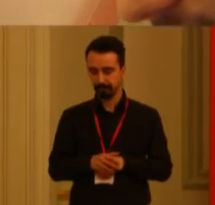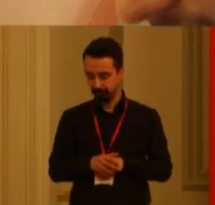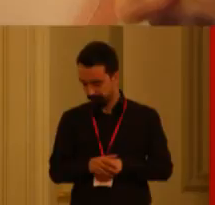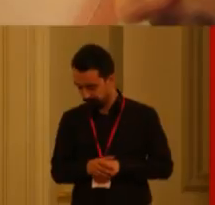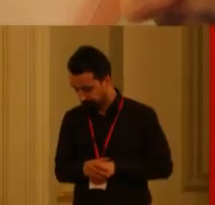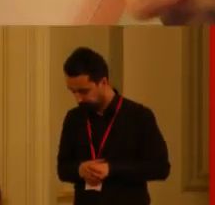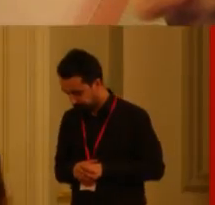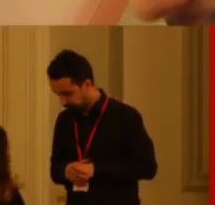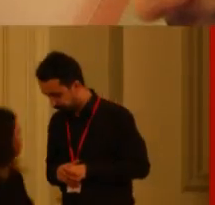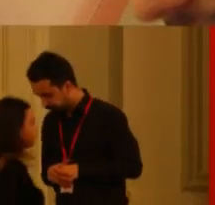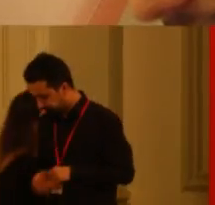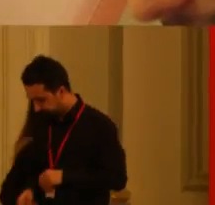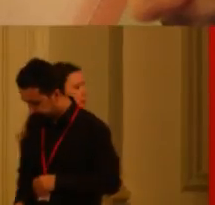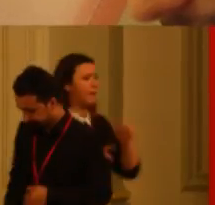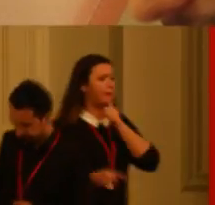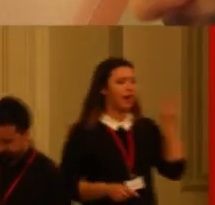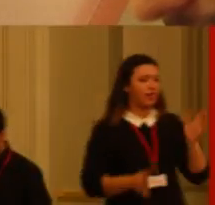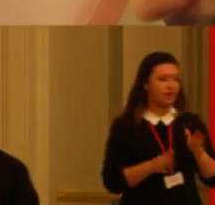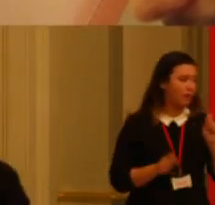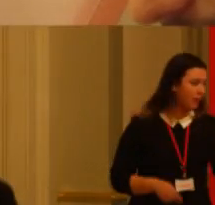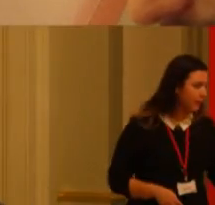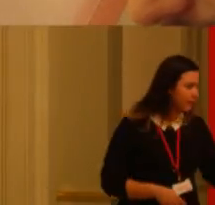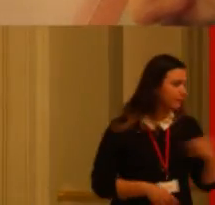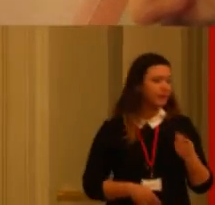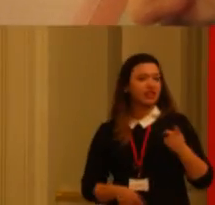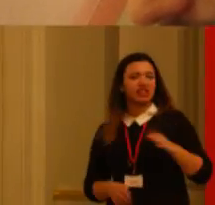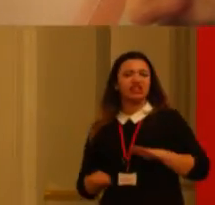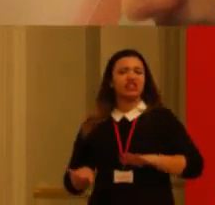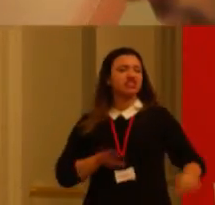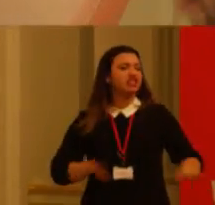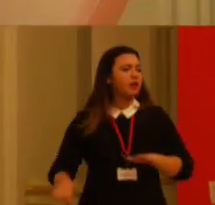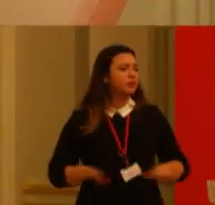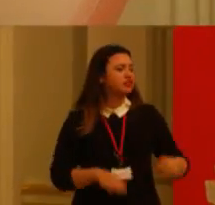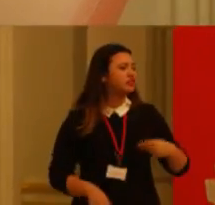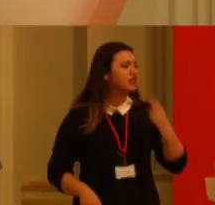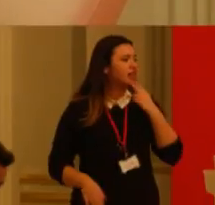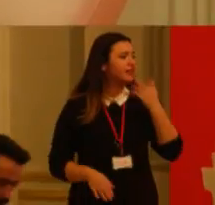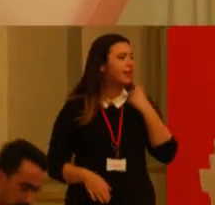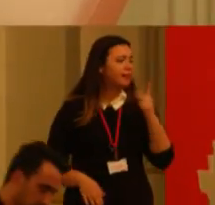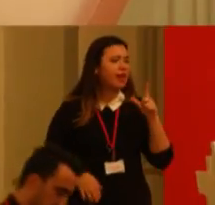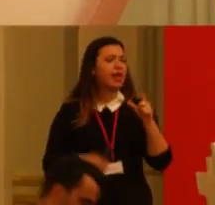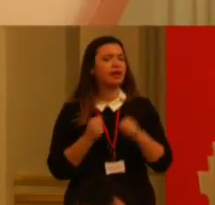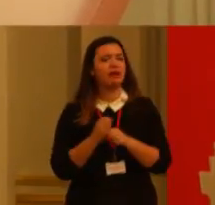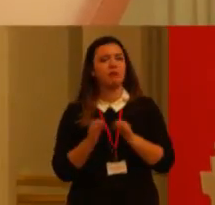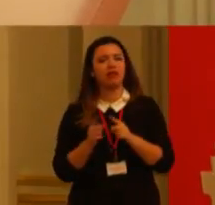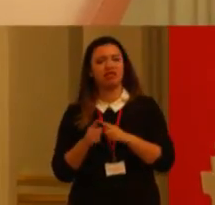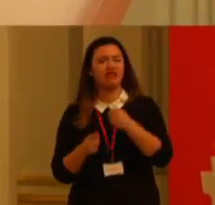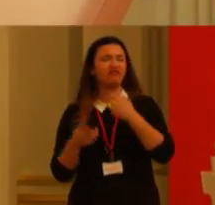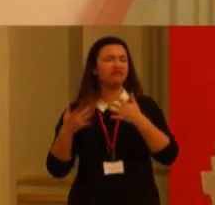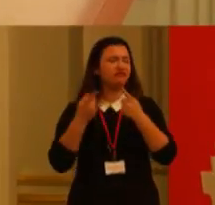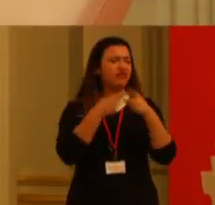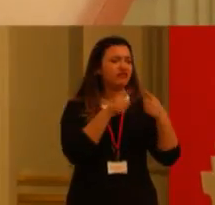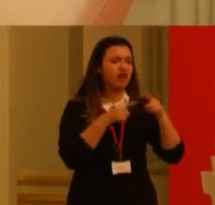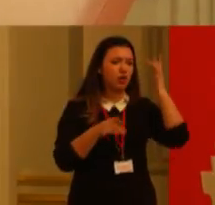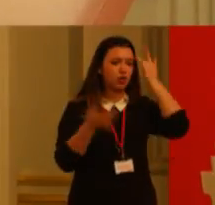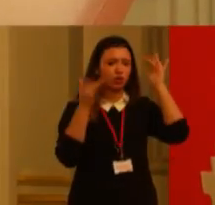for the snapshot. Let's continue with you, Mehmet. When we think about excluded or